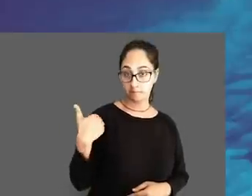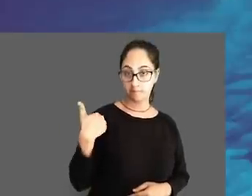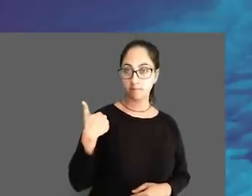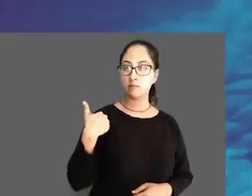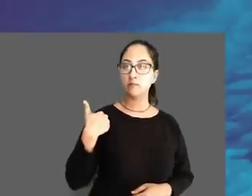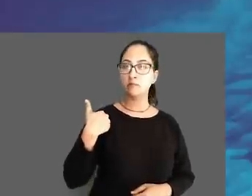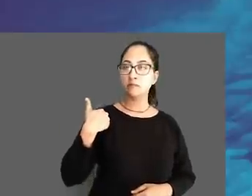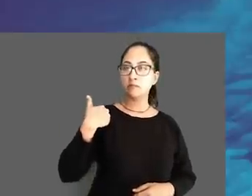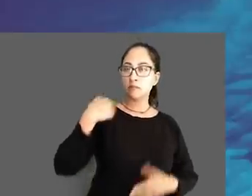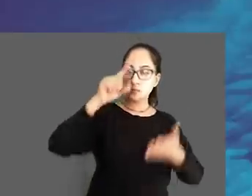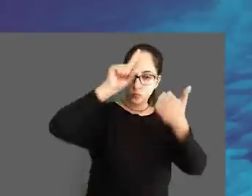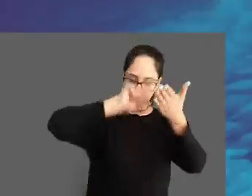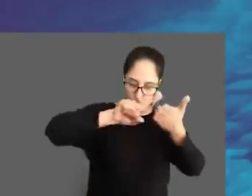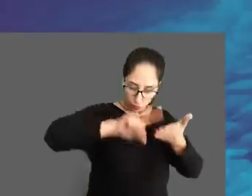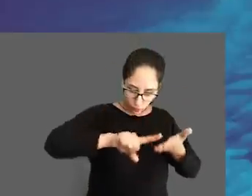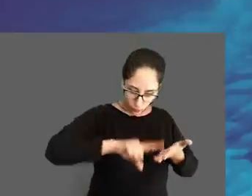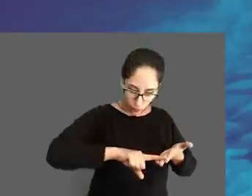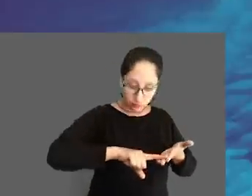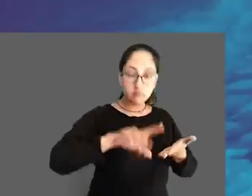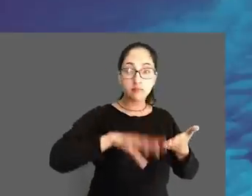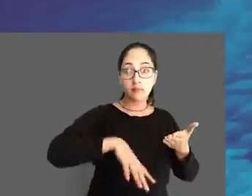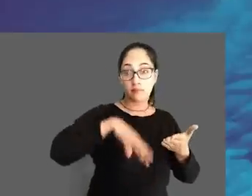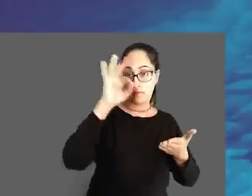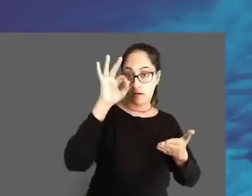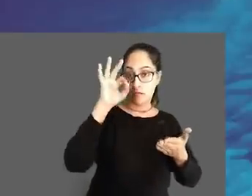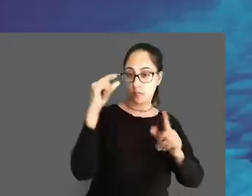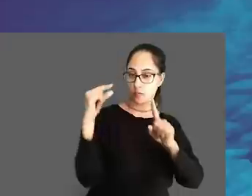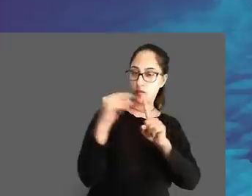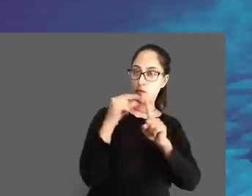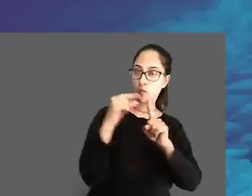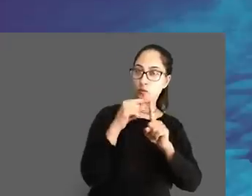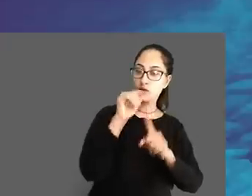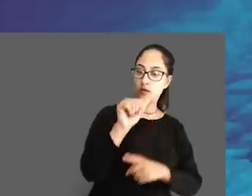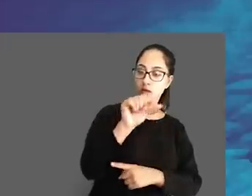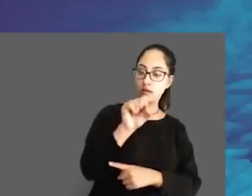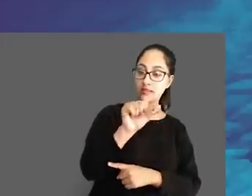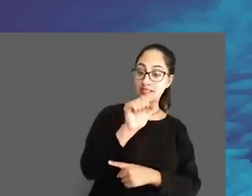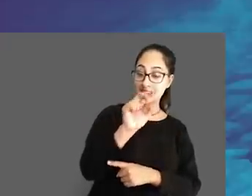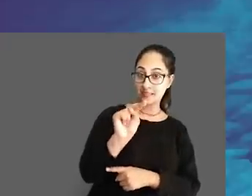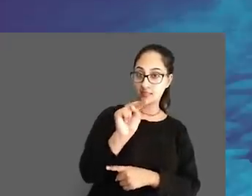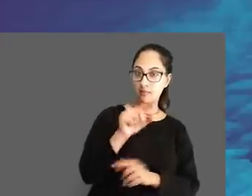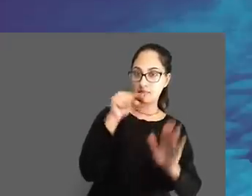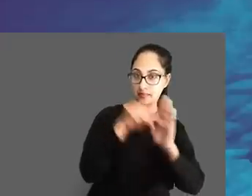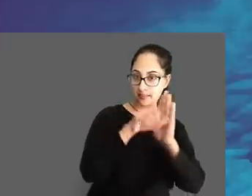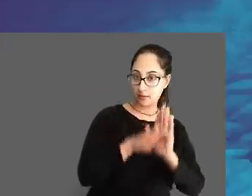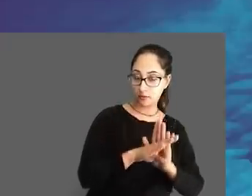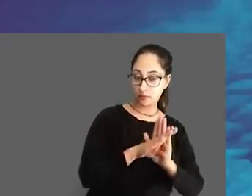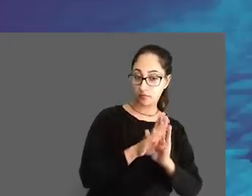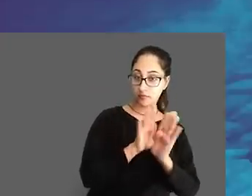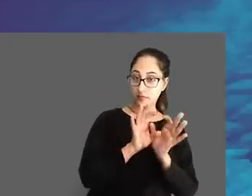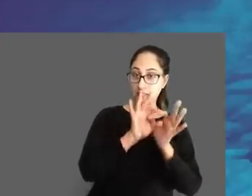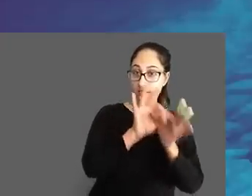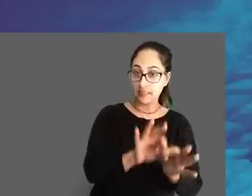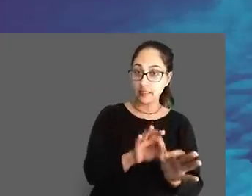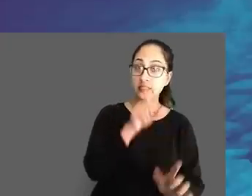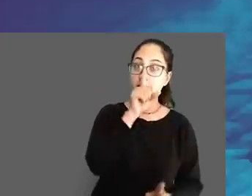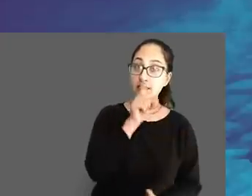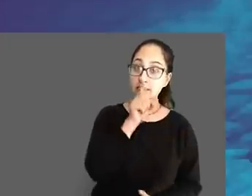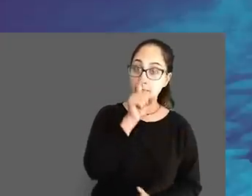understand the context of that time period. The Ismaili state was comprised of various